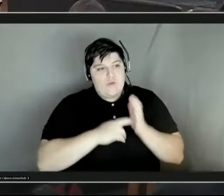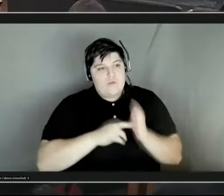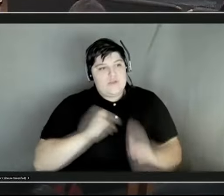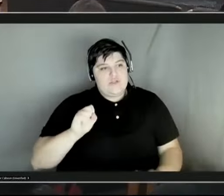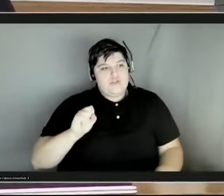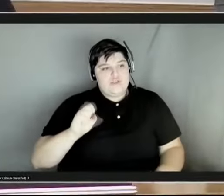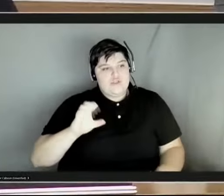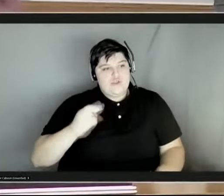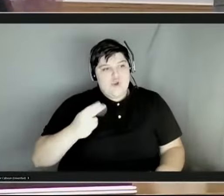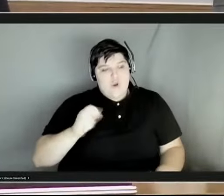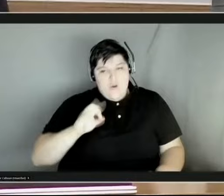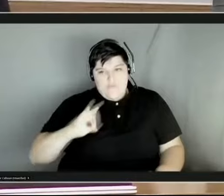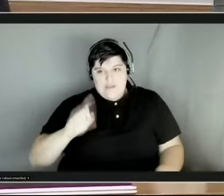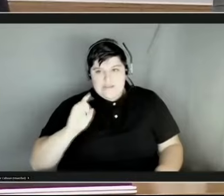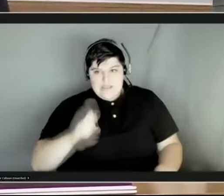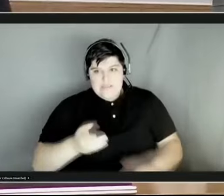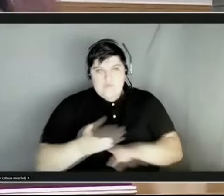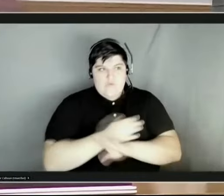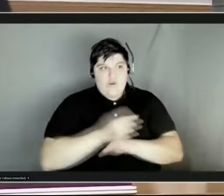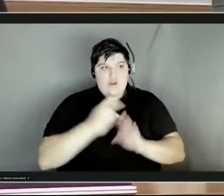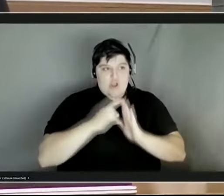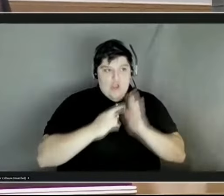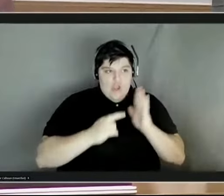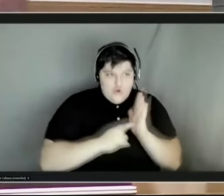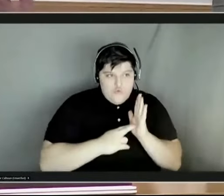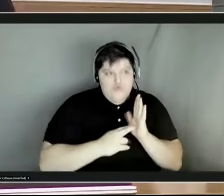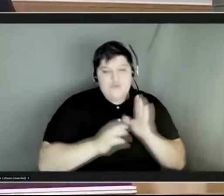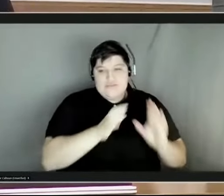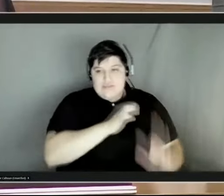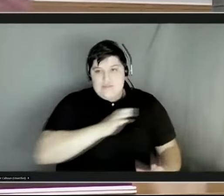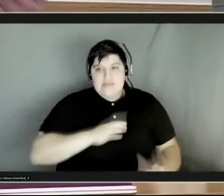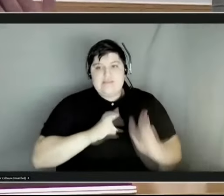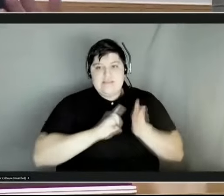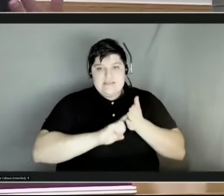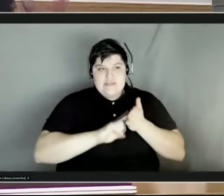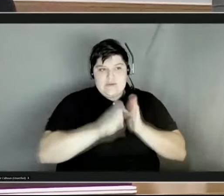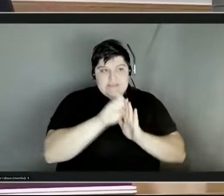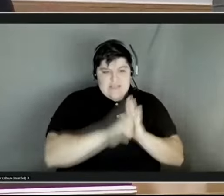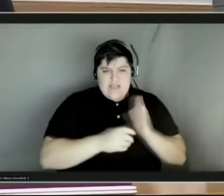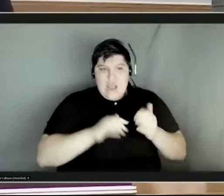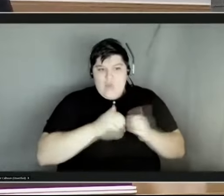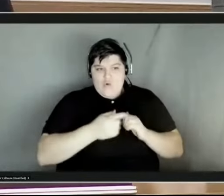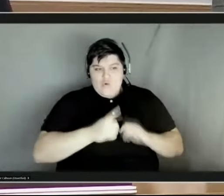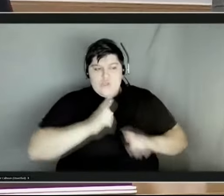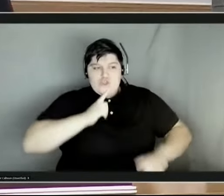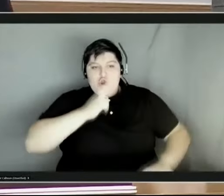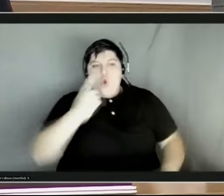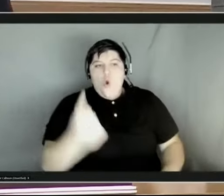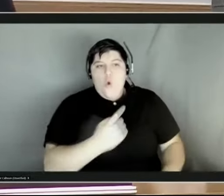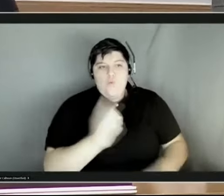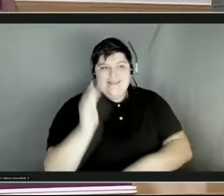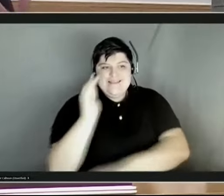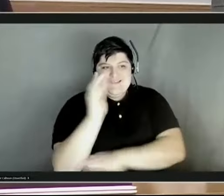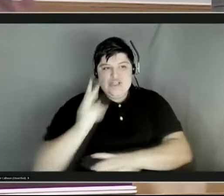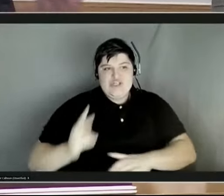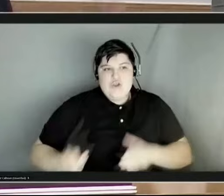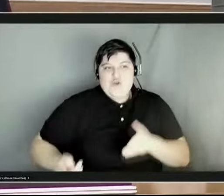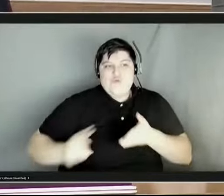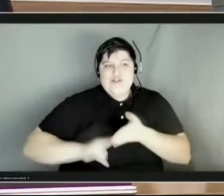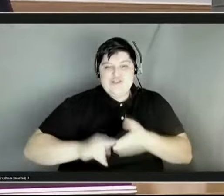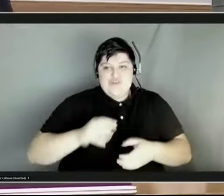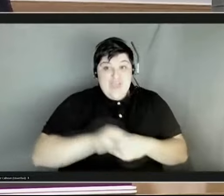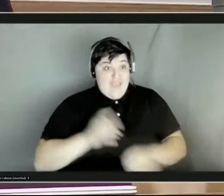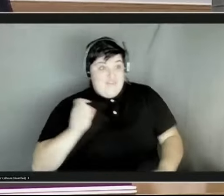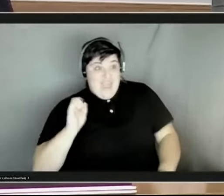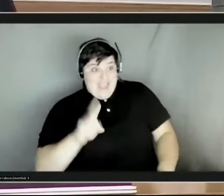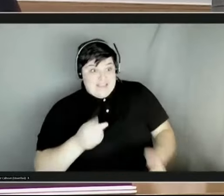in the past in rules committees of the Secretary of State's office, how can we be sure that only citizens are registered to vote? I've asked that